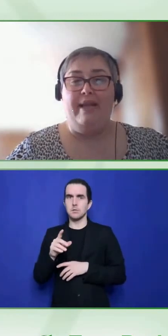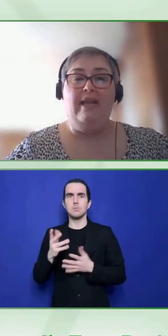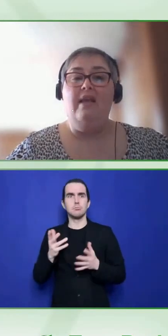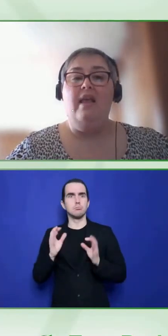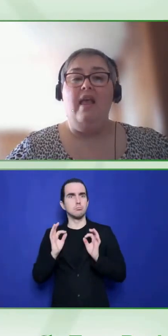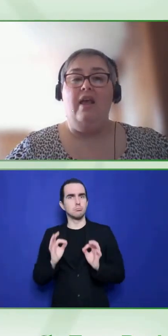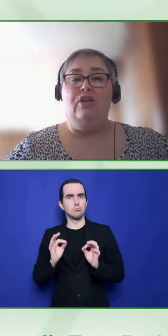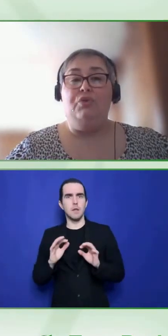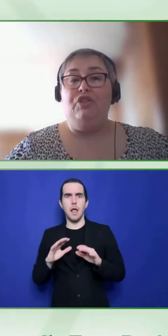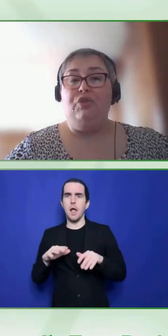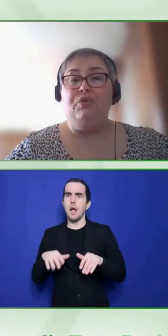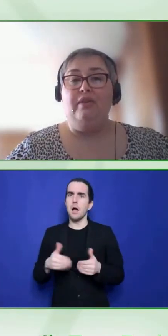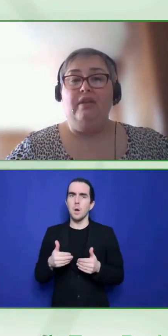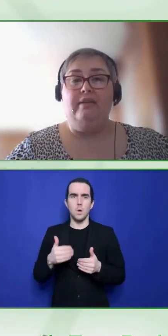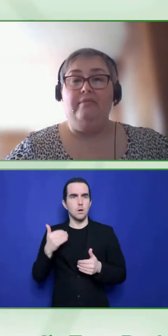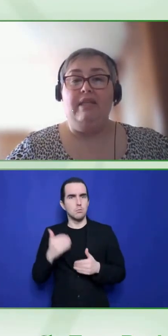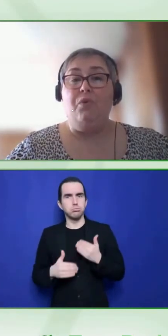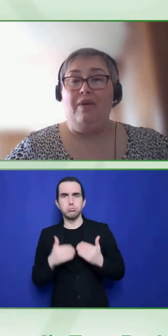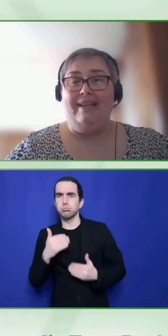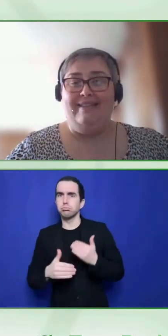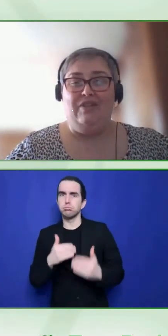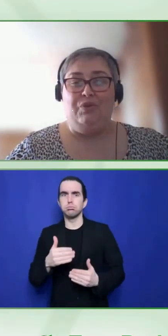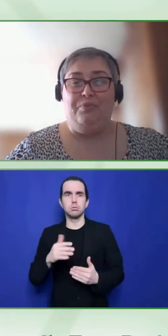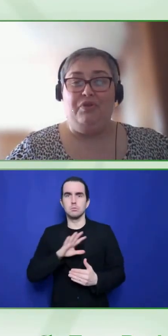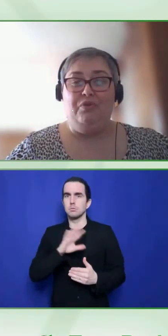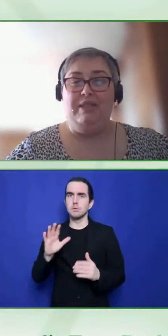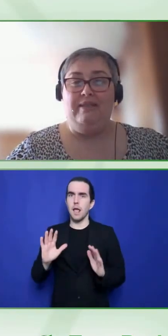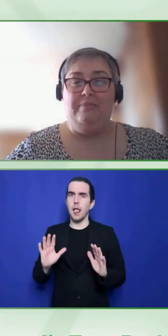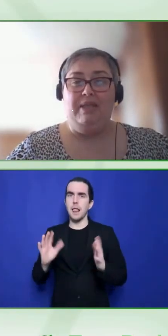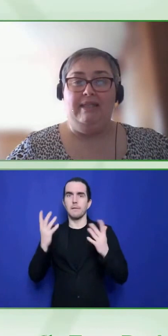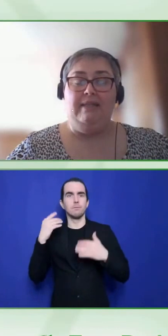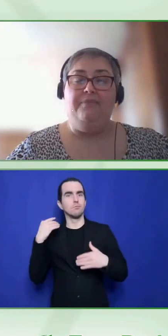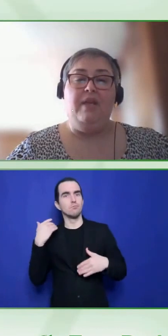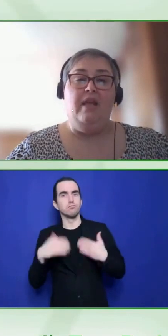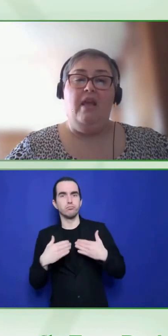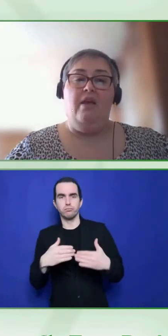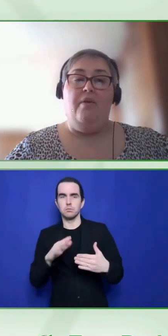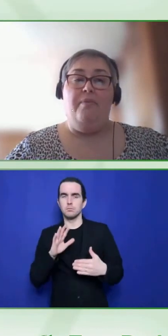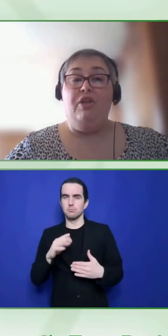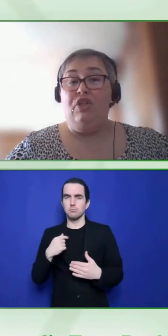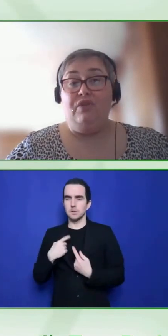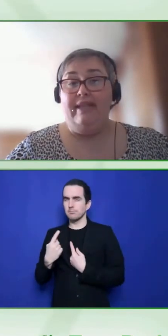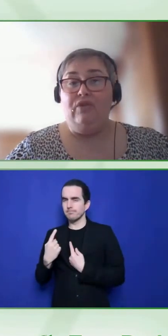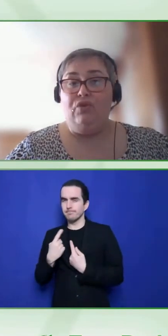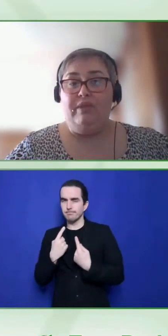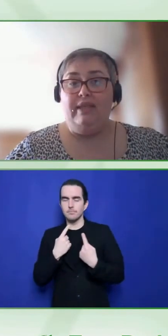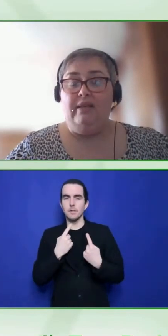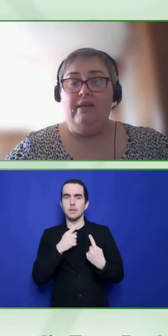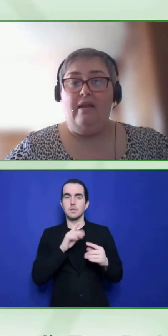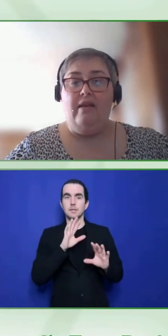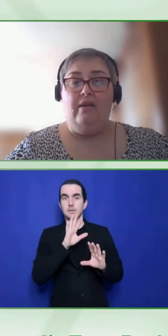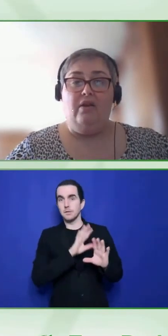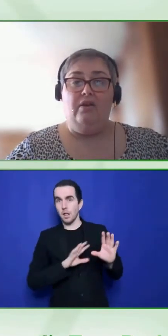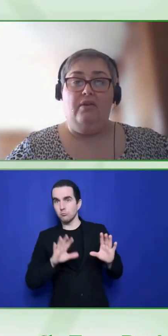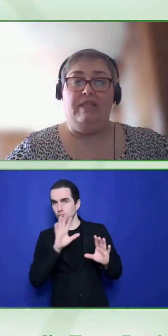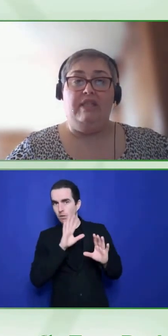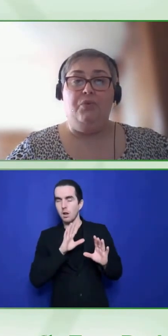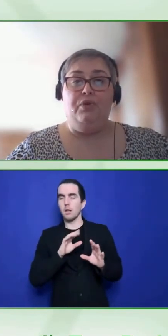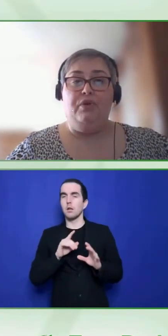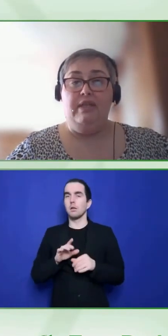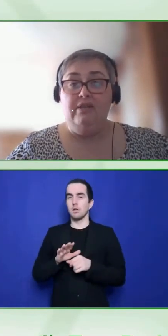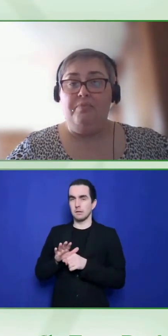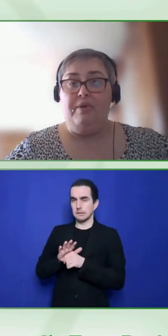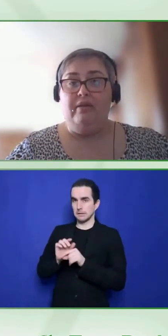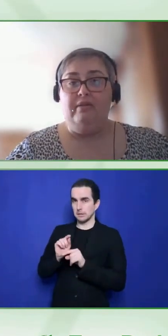role to play to ensure equal access to persons with disability. Much of the day-to-day of